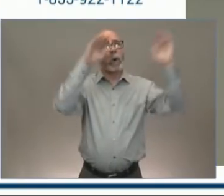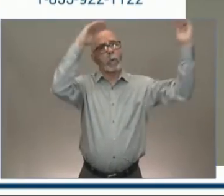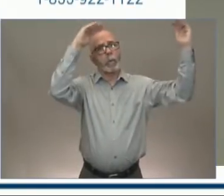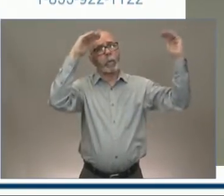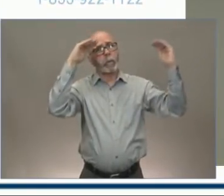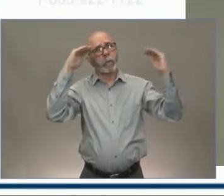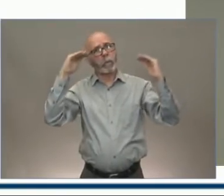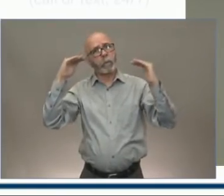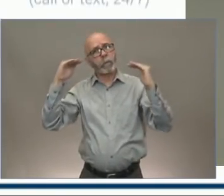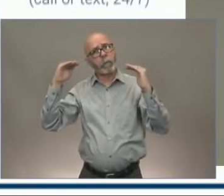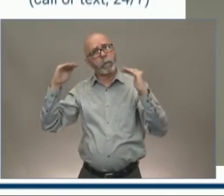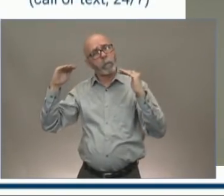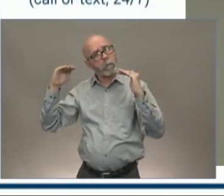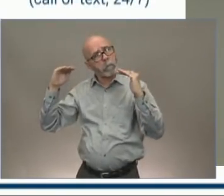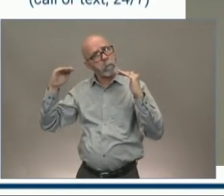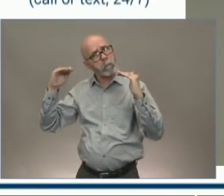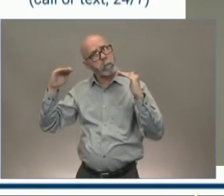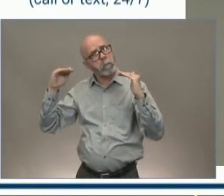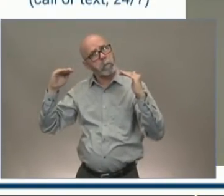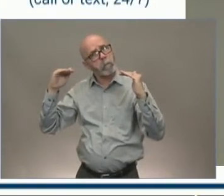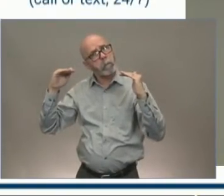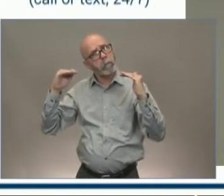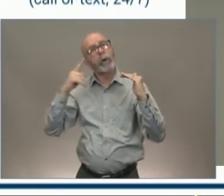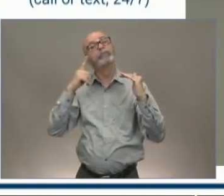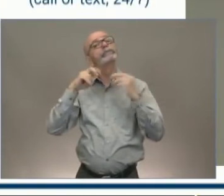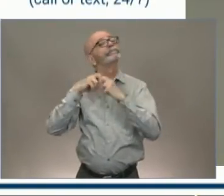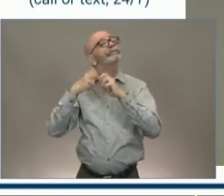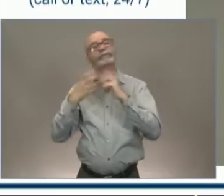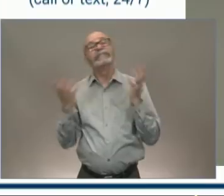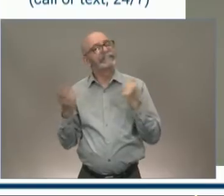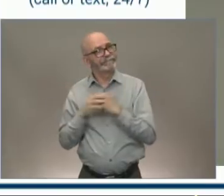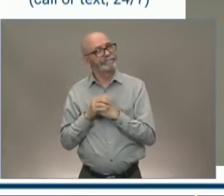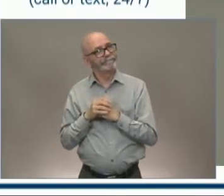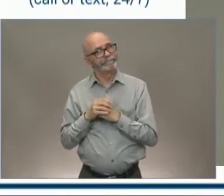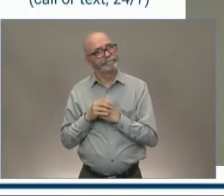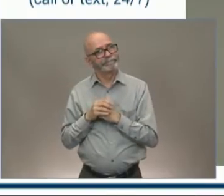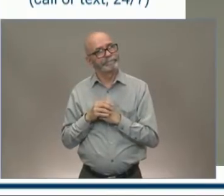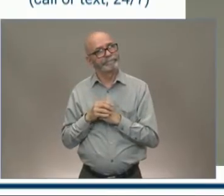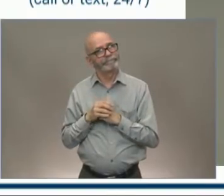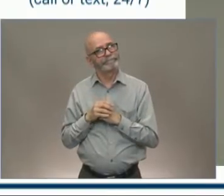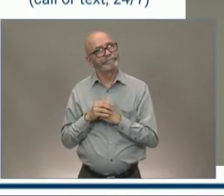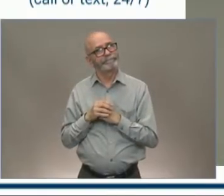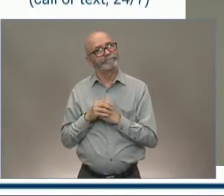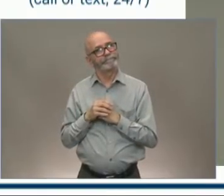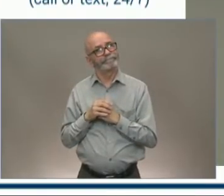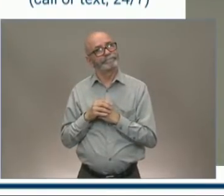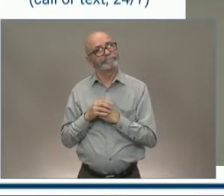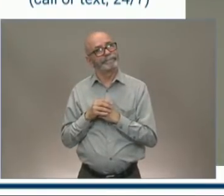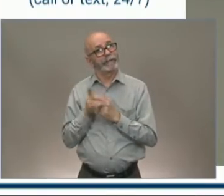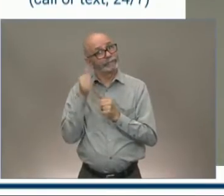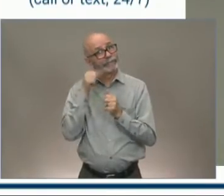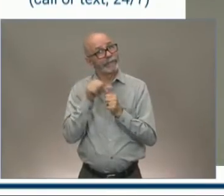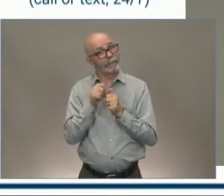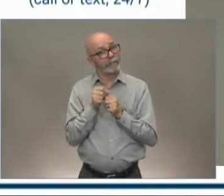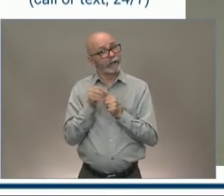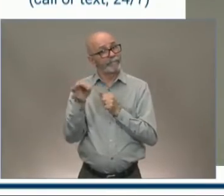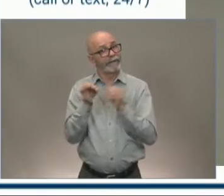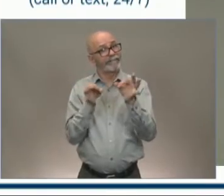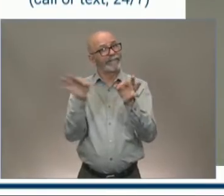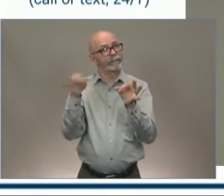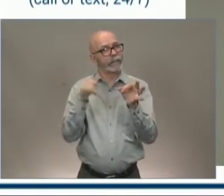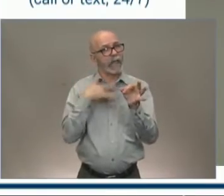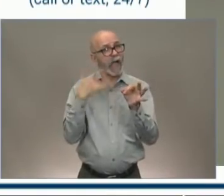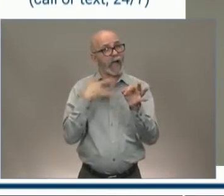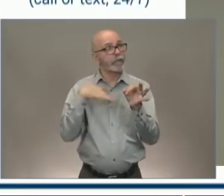The one caveat in that is we're still not sure about what impact the variants may play and whether they're going to push that back up,